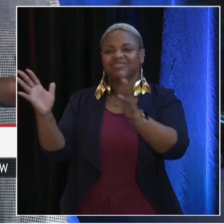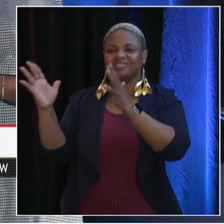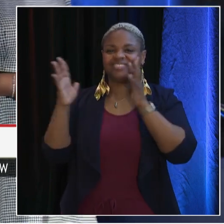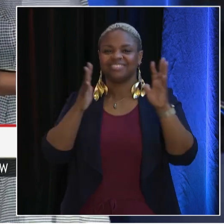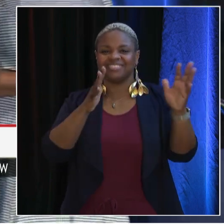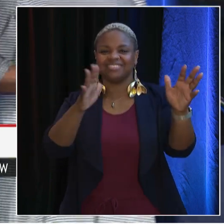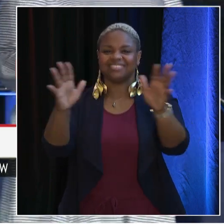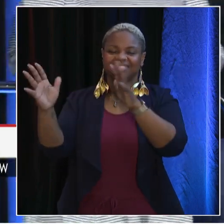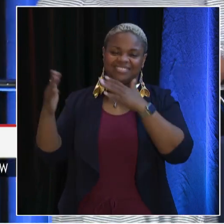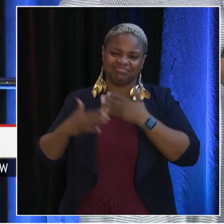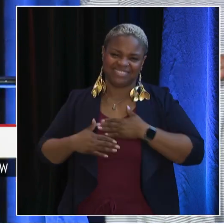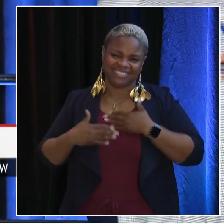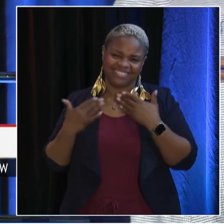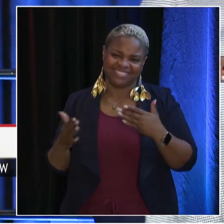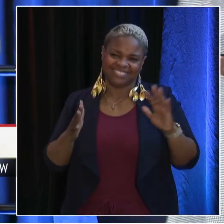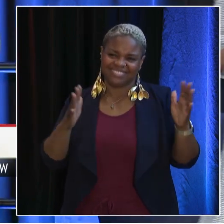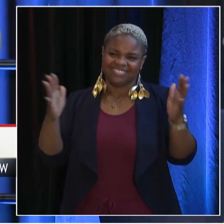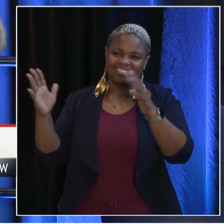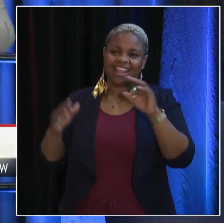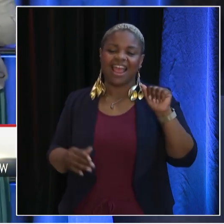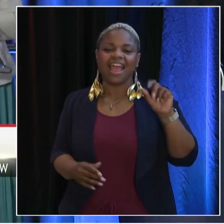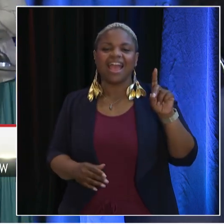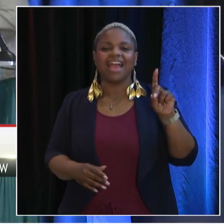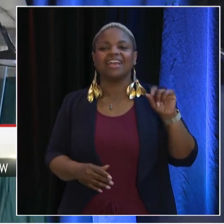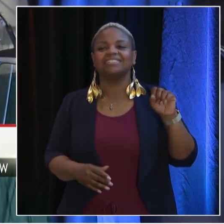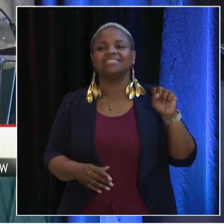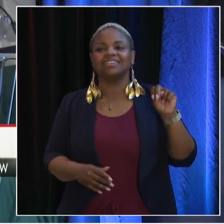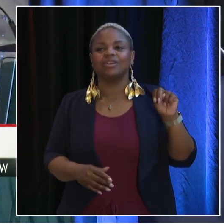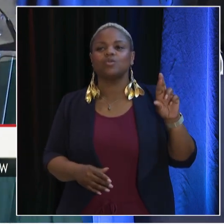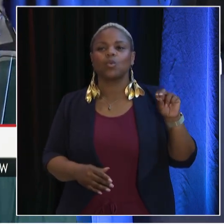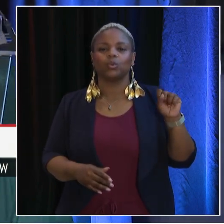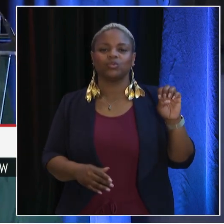congratulating Addison Rose.